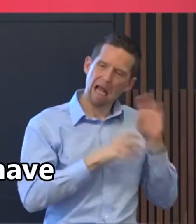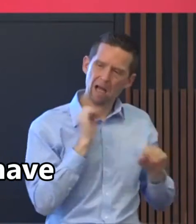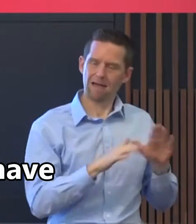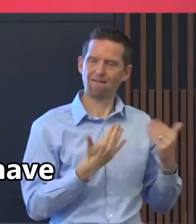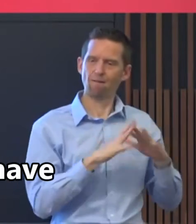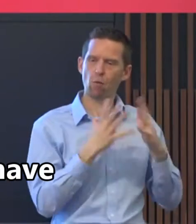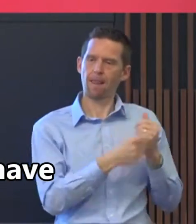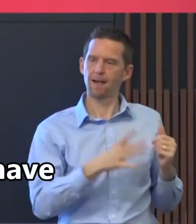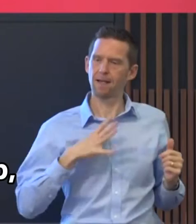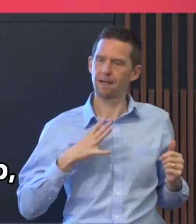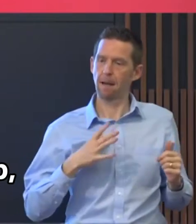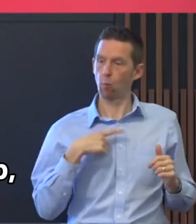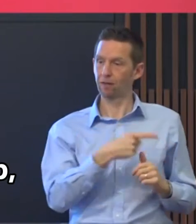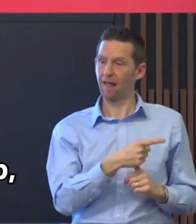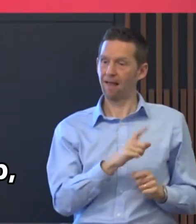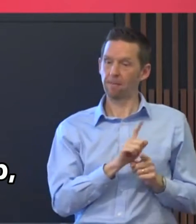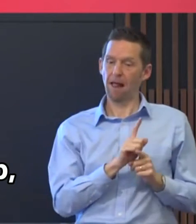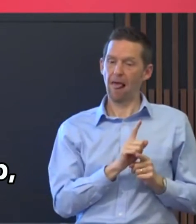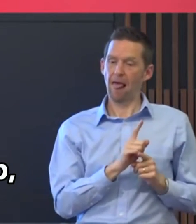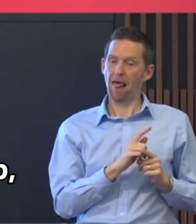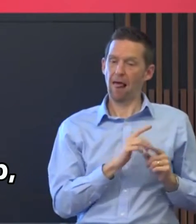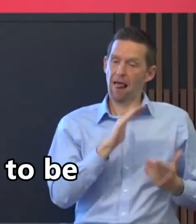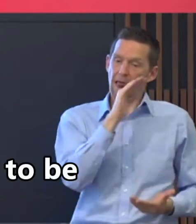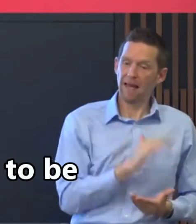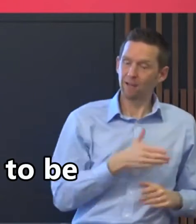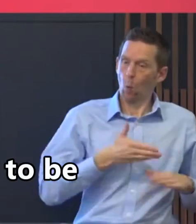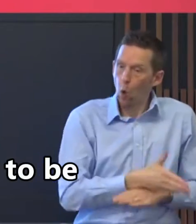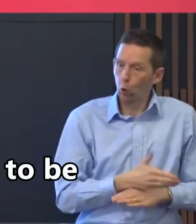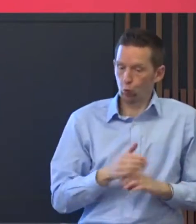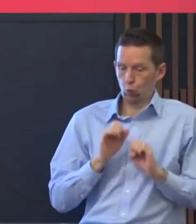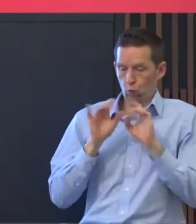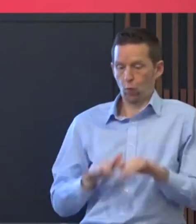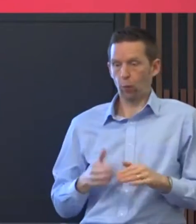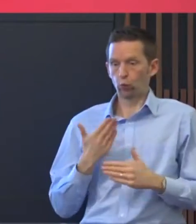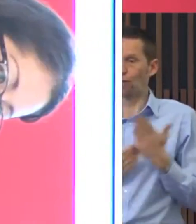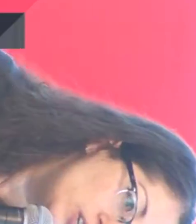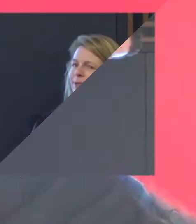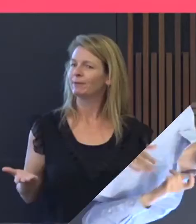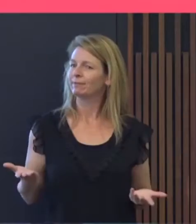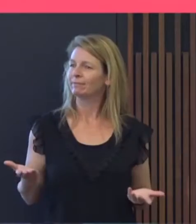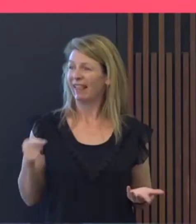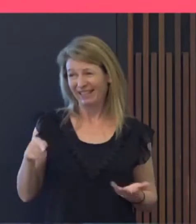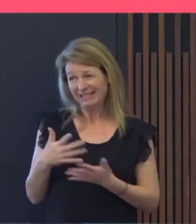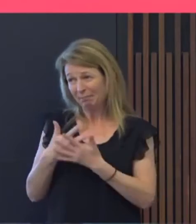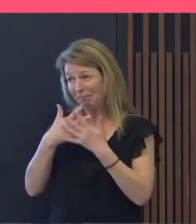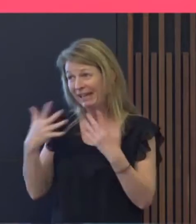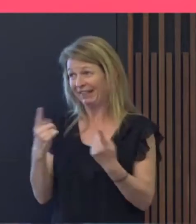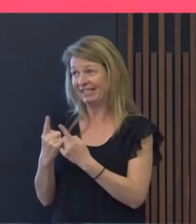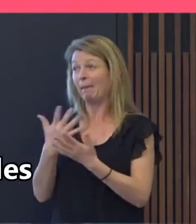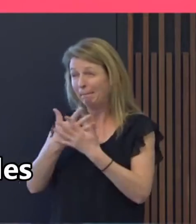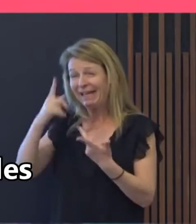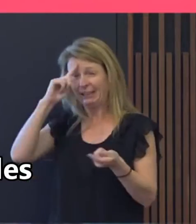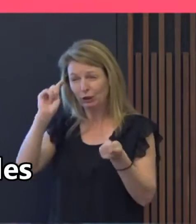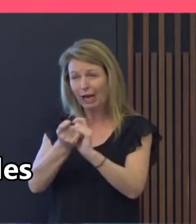because the less work they have to do to get that story up, the more likely they're going to be to use it. Because this is big stuff. This is big